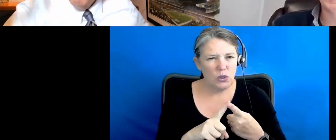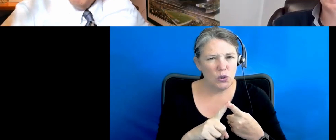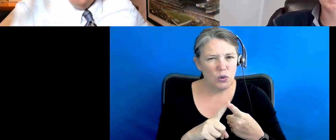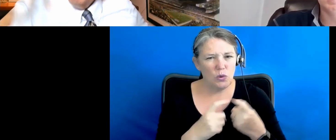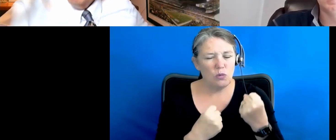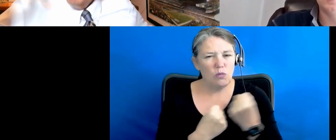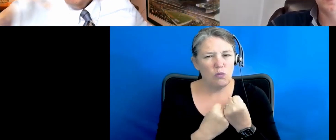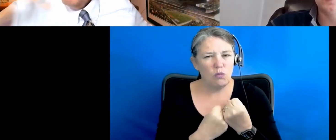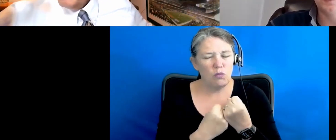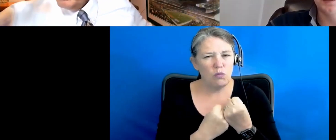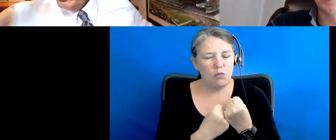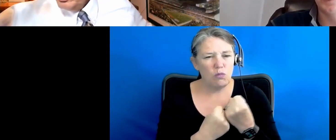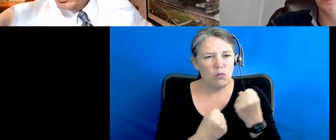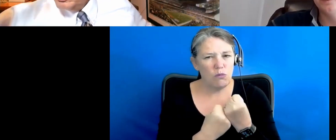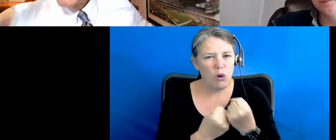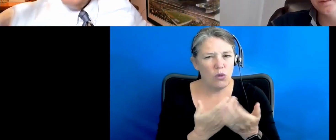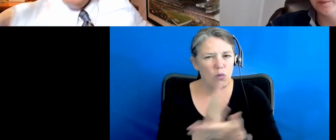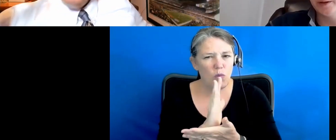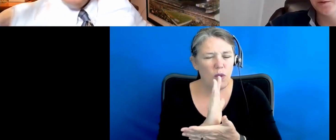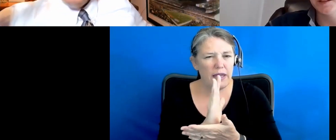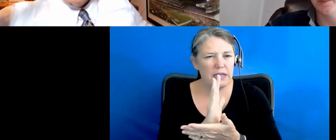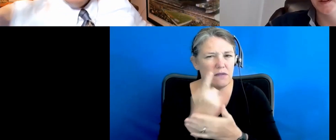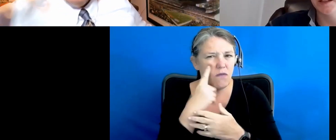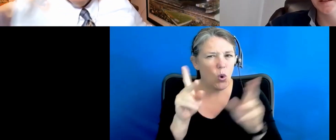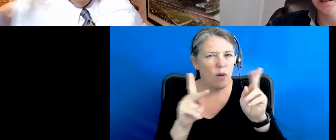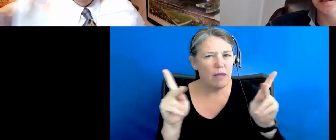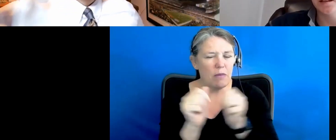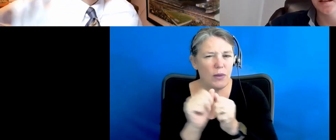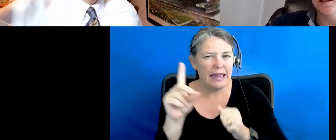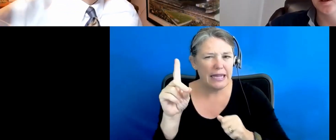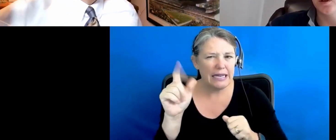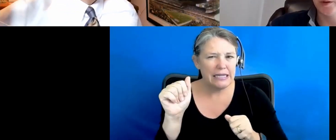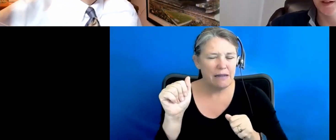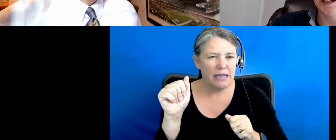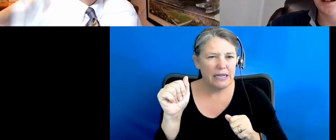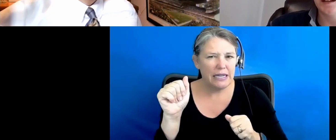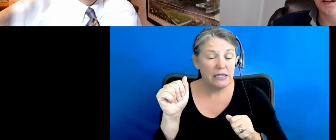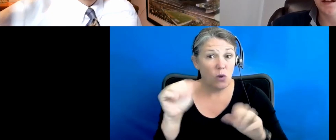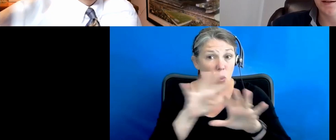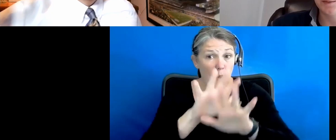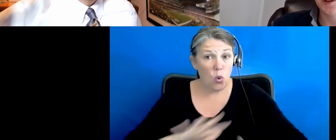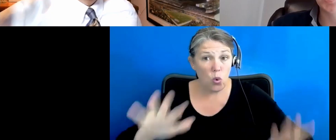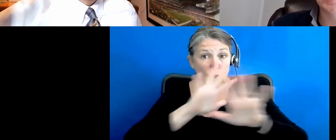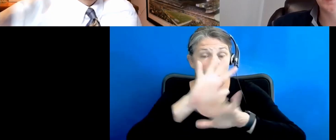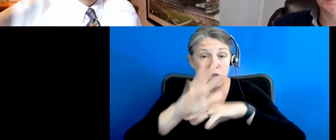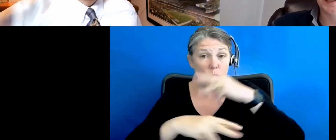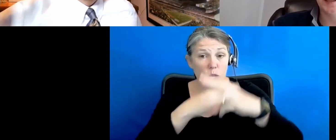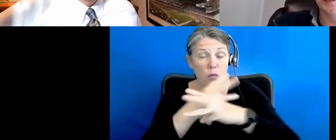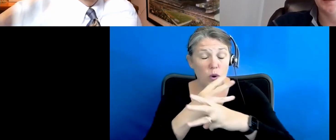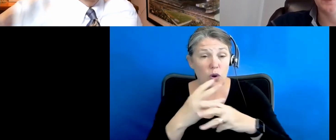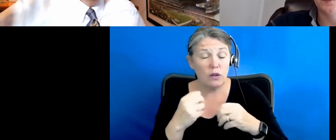promote the rights of people with disabilities globally? Could you